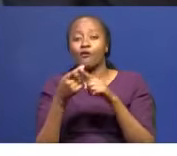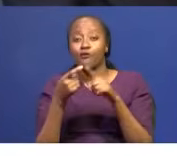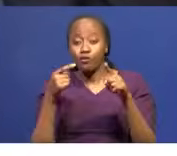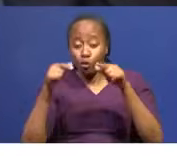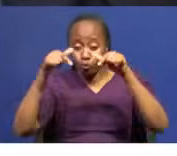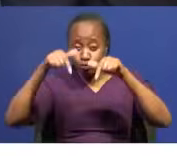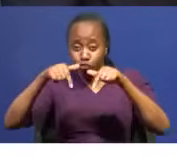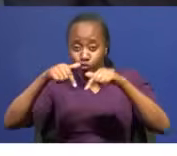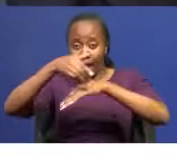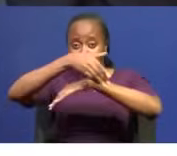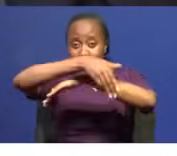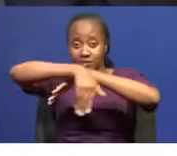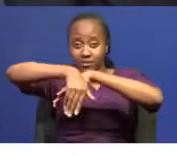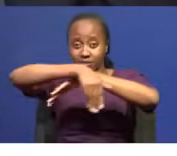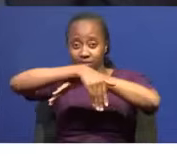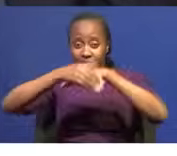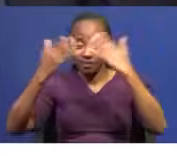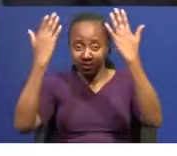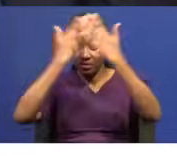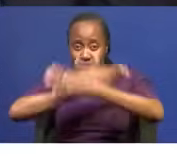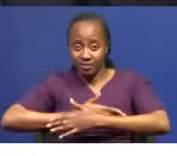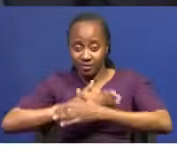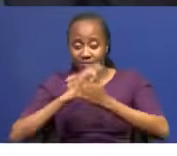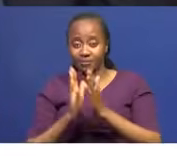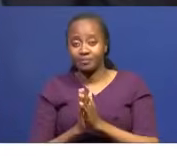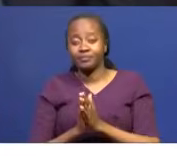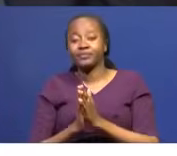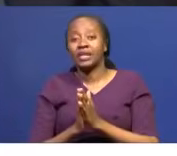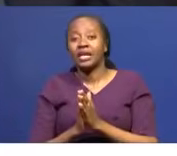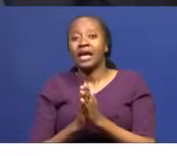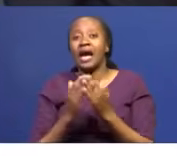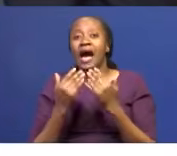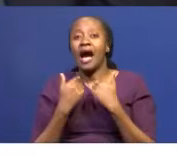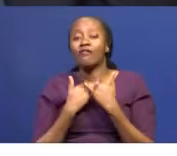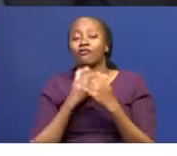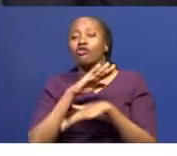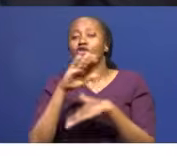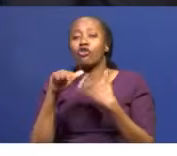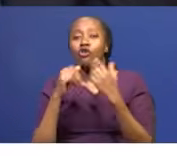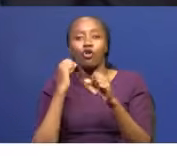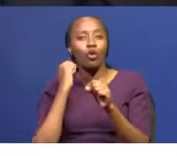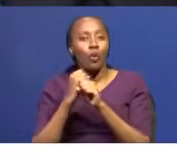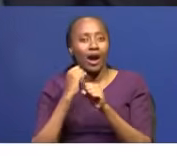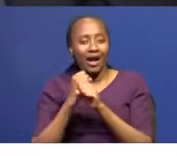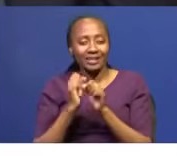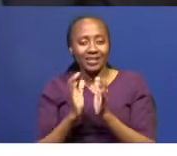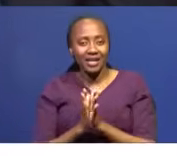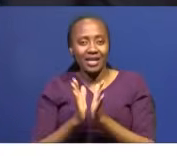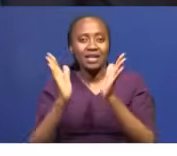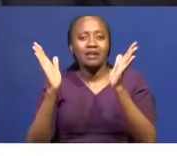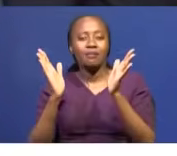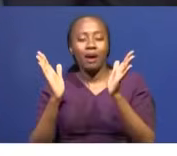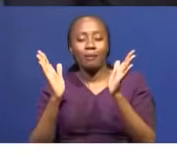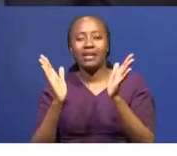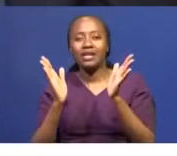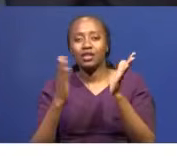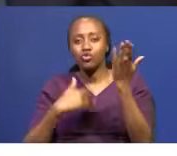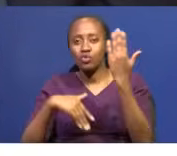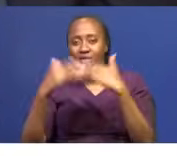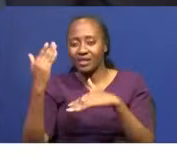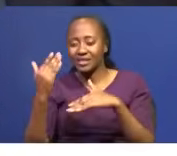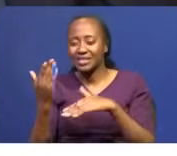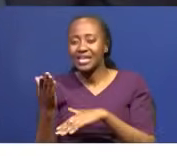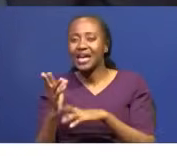tonight midnight, all workers in public universities we will not be able to report to